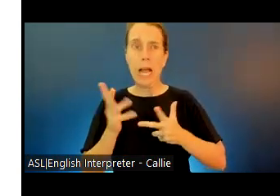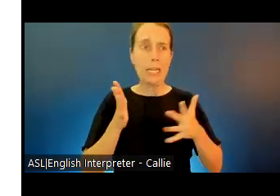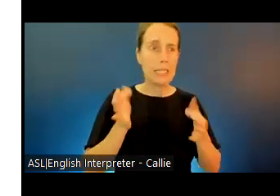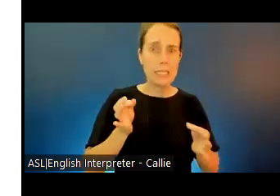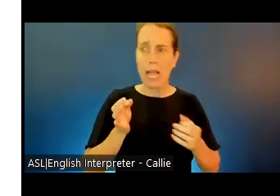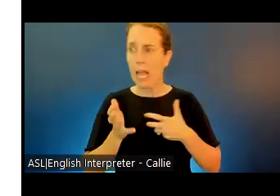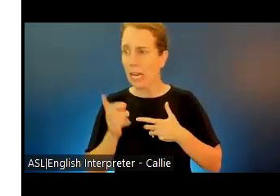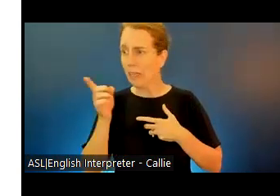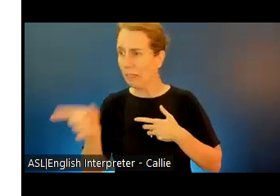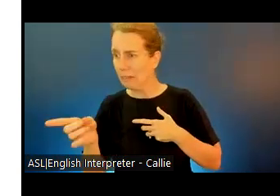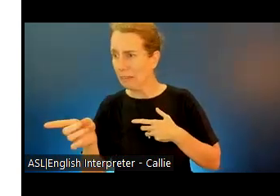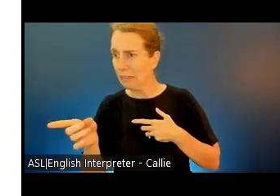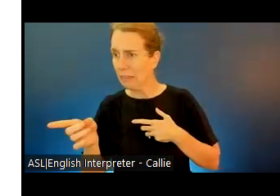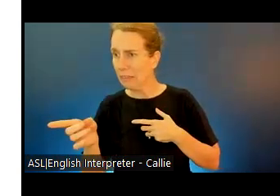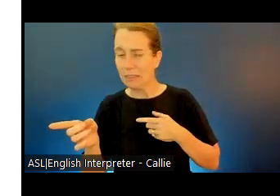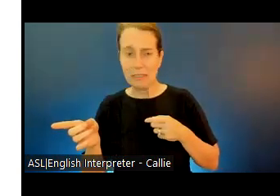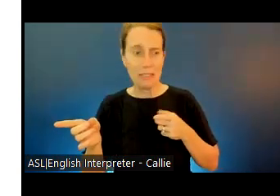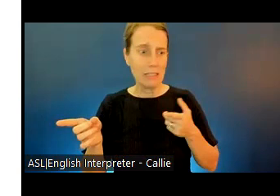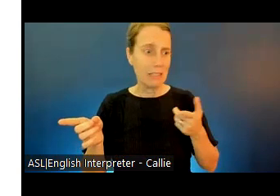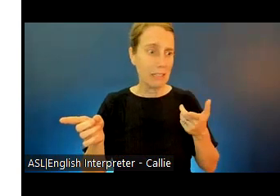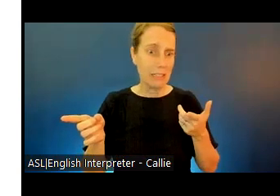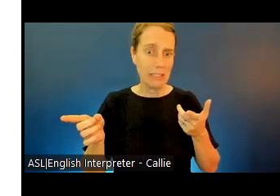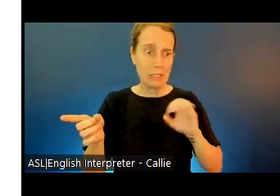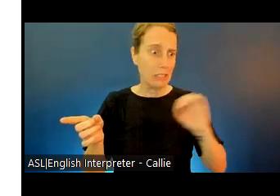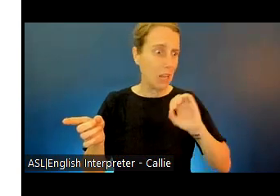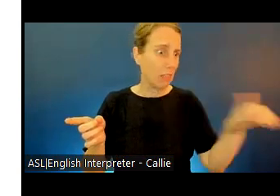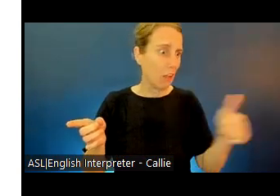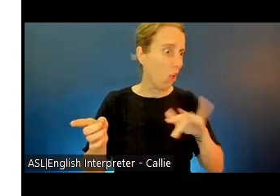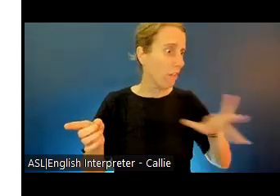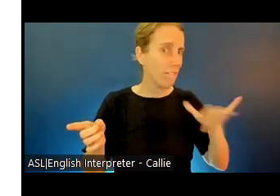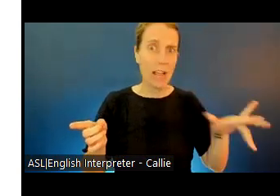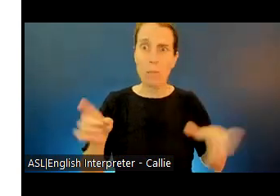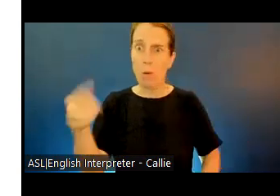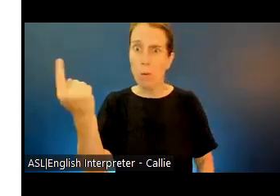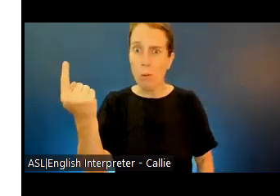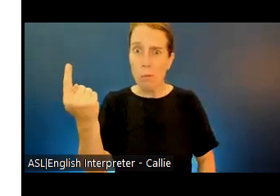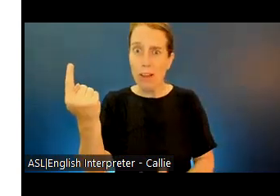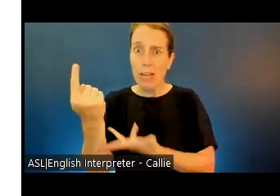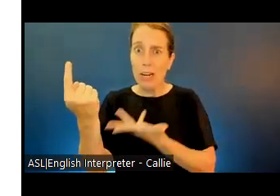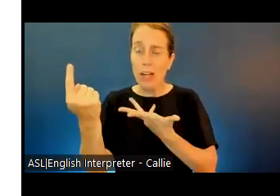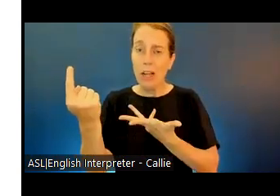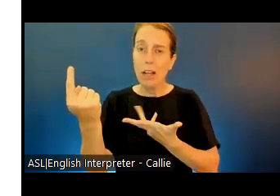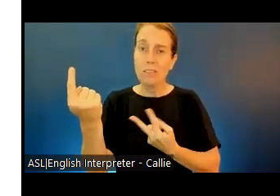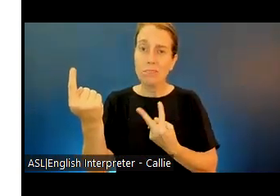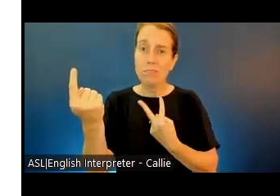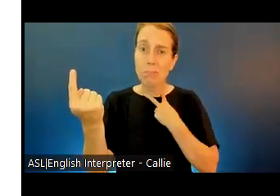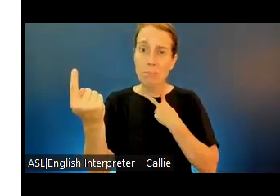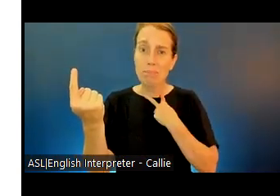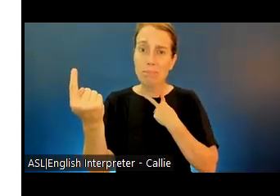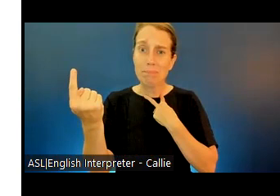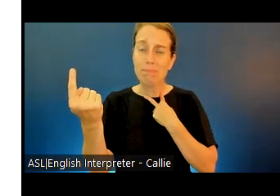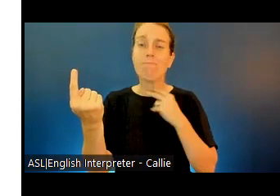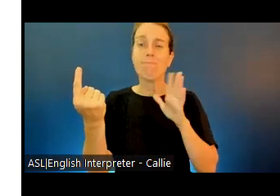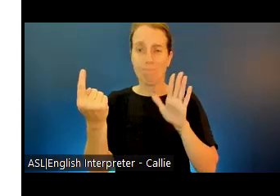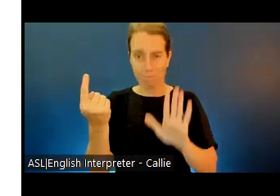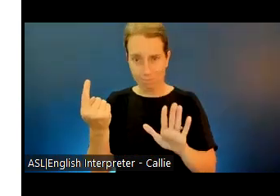this facility, this placement, or we don't have anything else available to you. Sometimes practically you do have to think about the fact